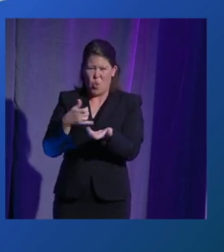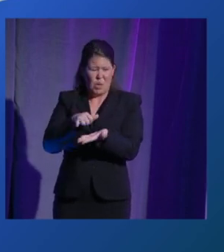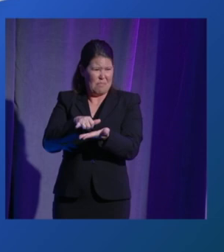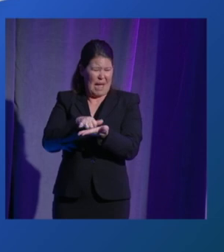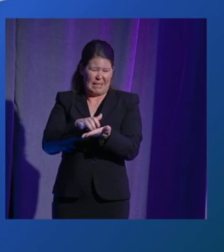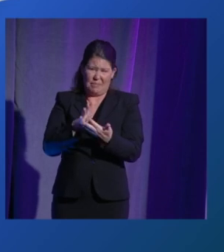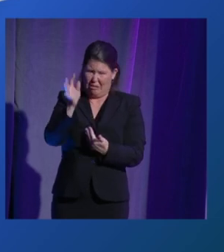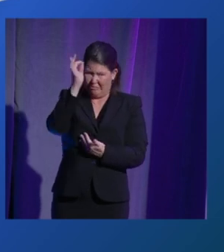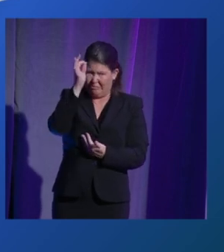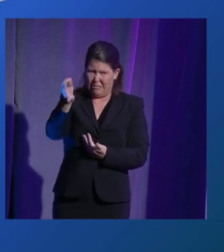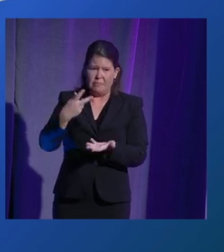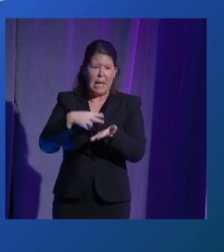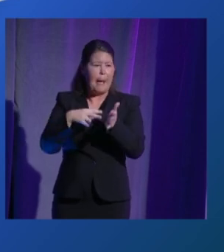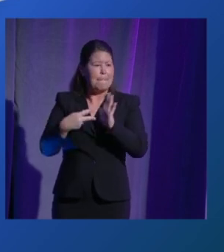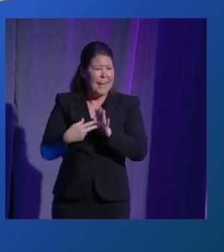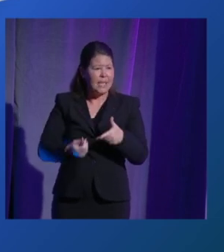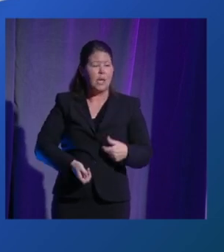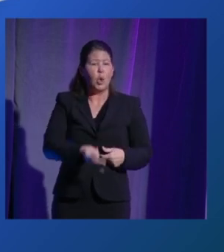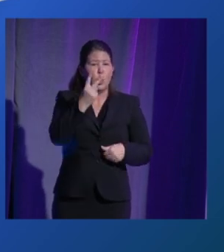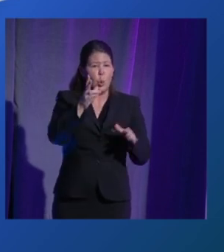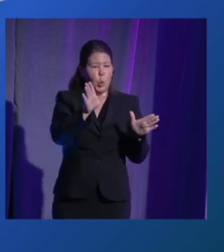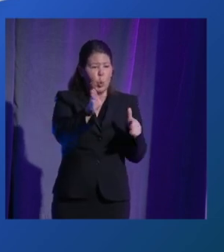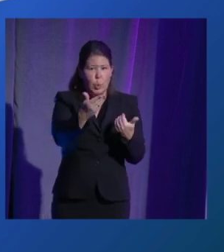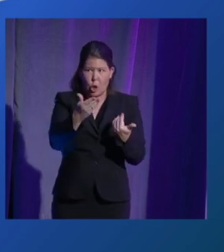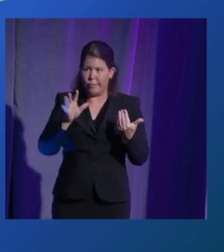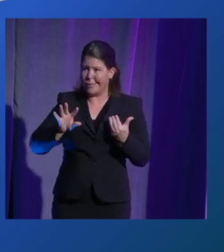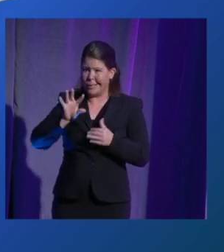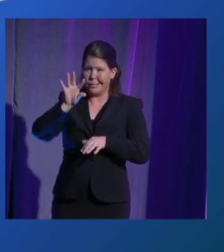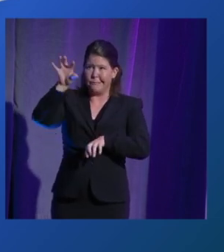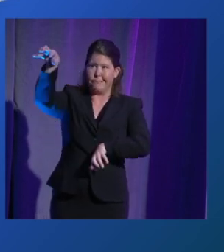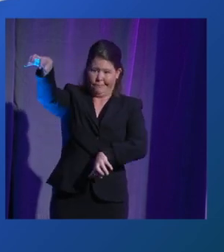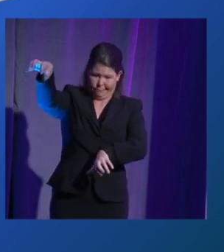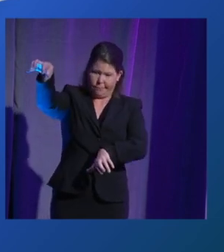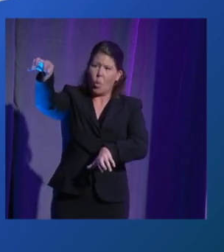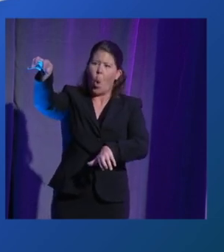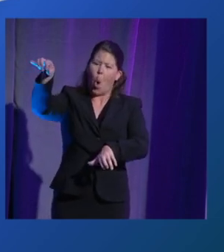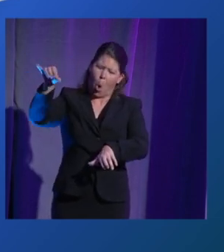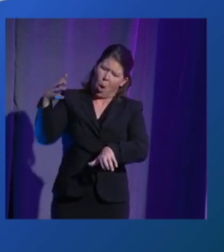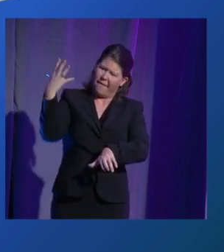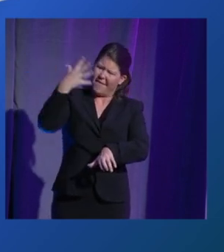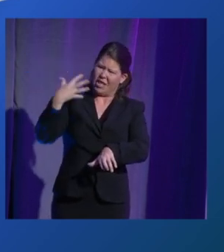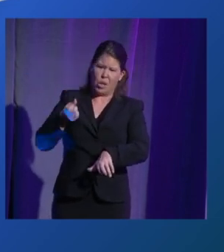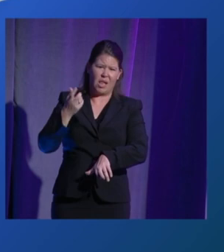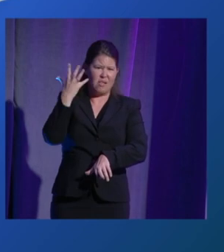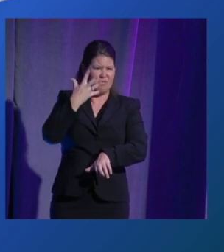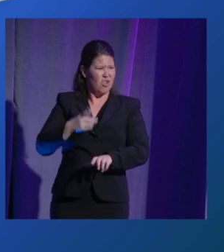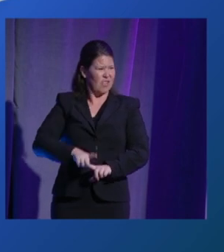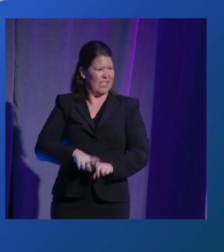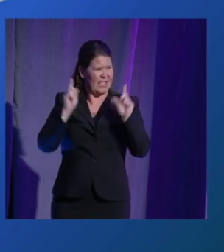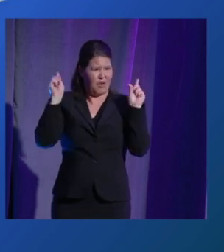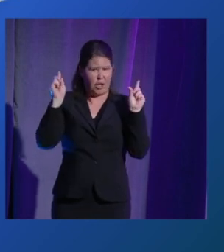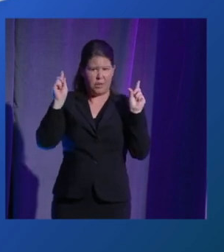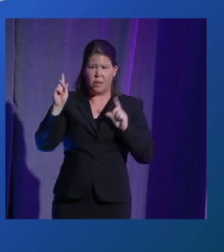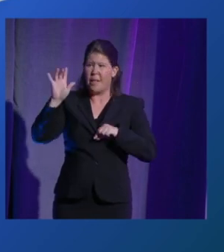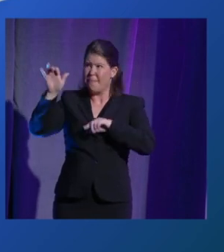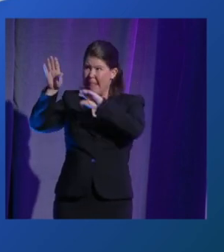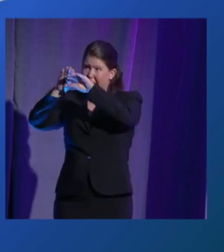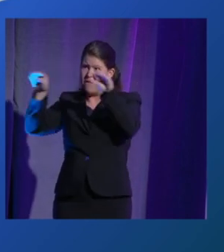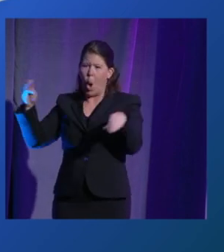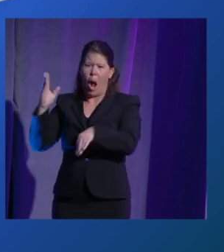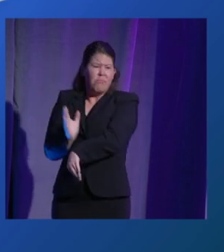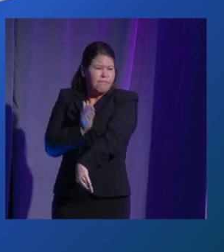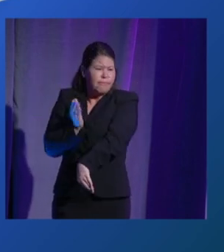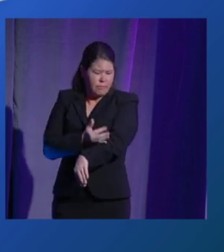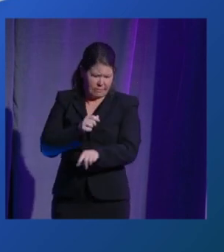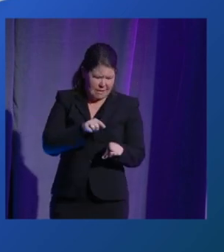the same room uh within the same Hotel rather that are visually usually pretty dissimilar one floor was renovated and another wasn't and the